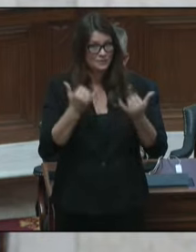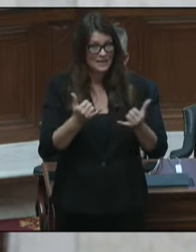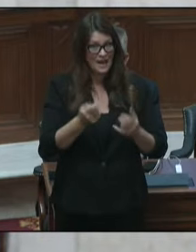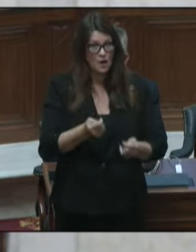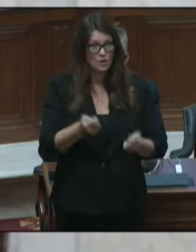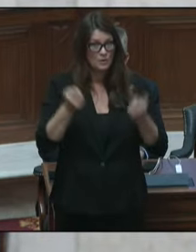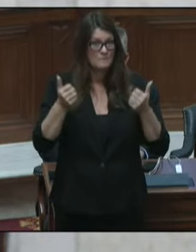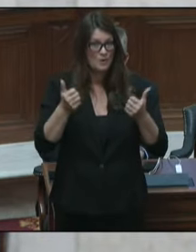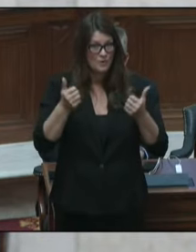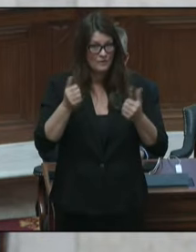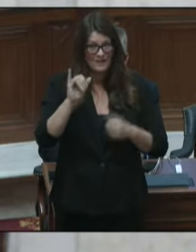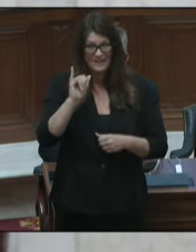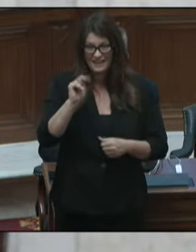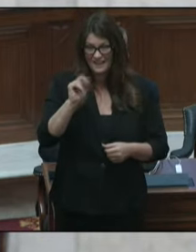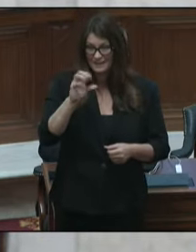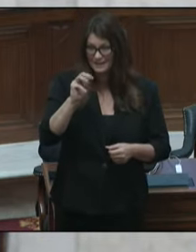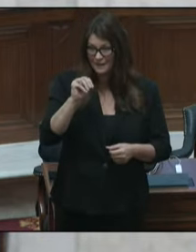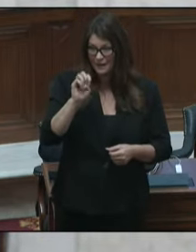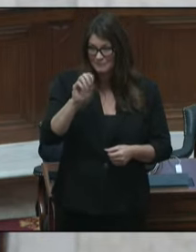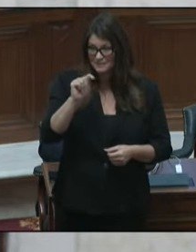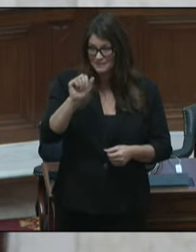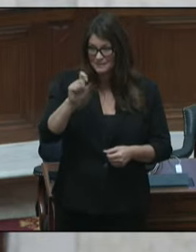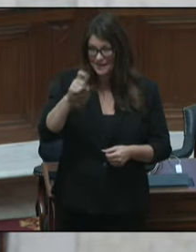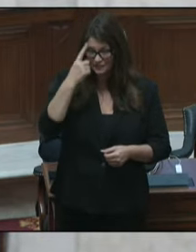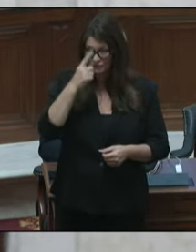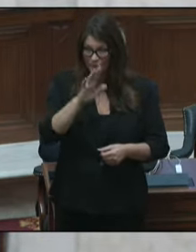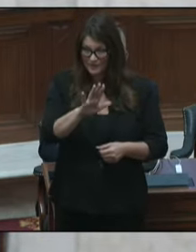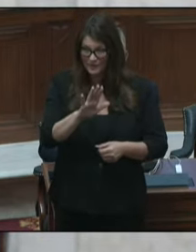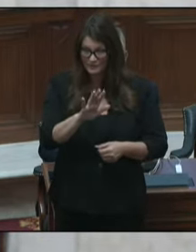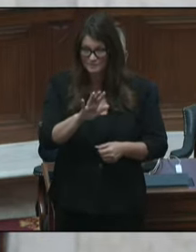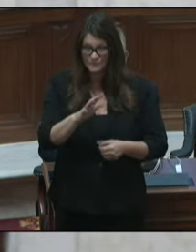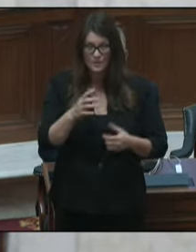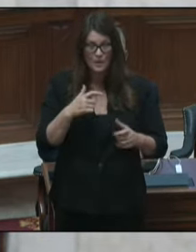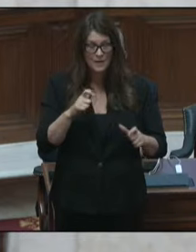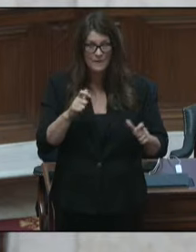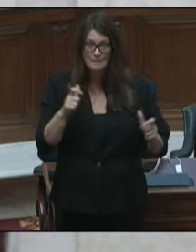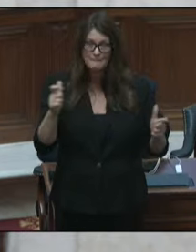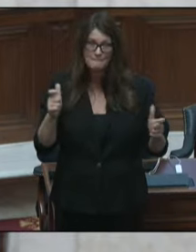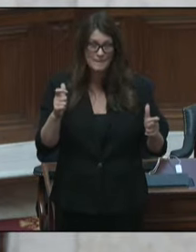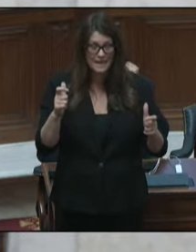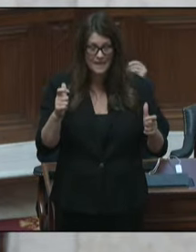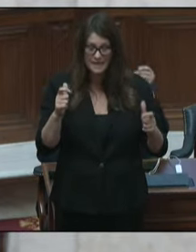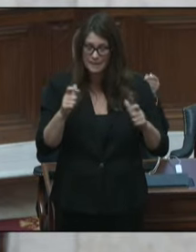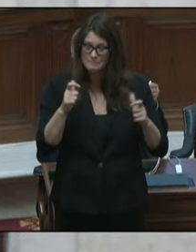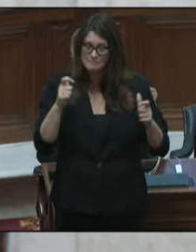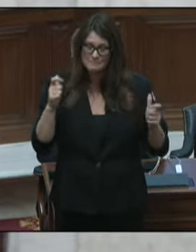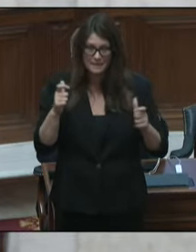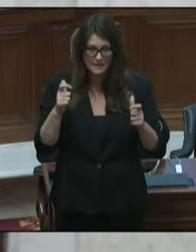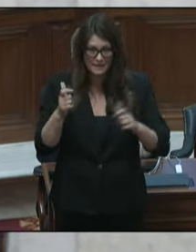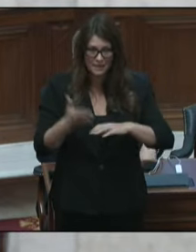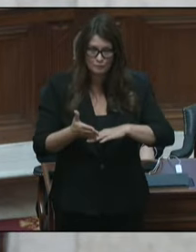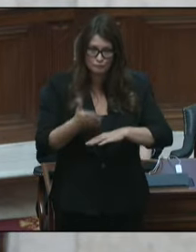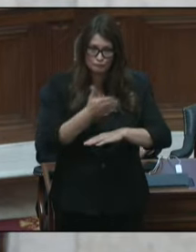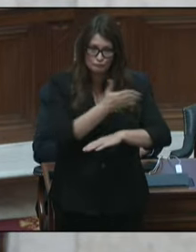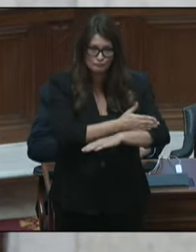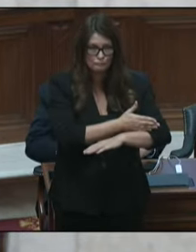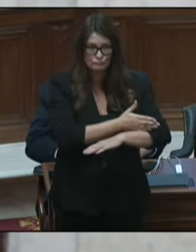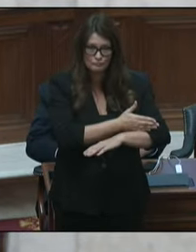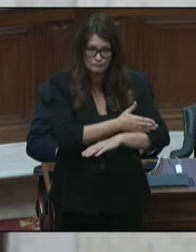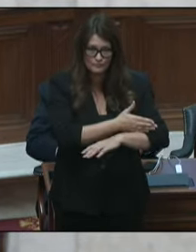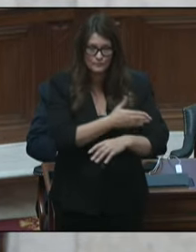them. We've made a big move at 21 and a quarter. We need to continue to make more and more and more moves. And